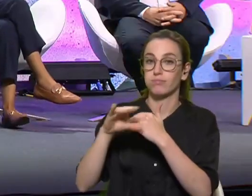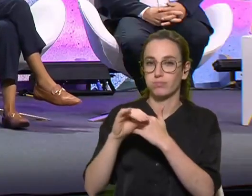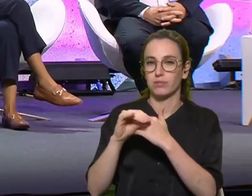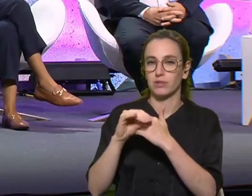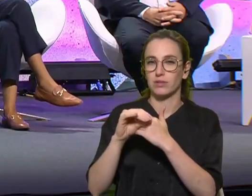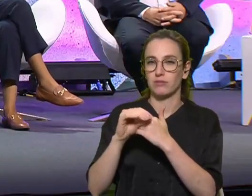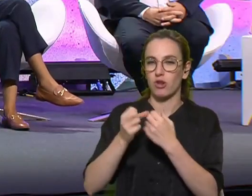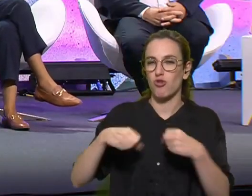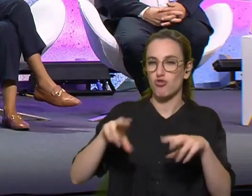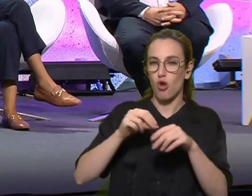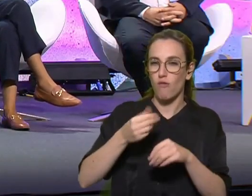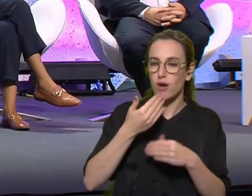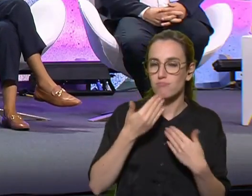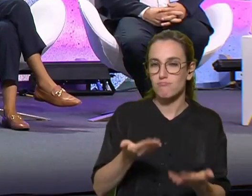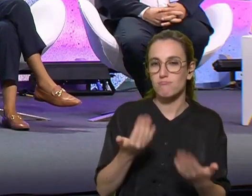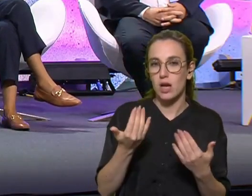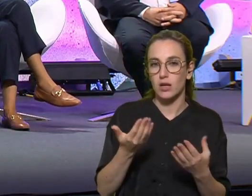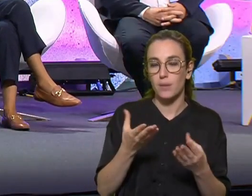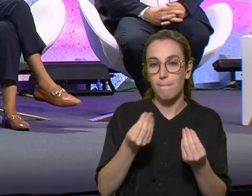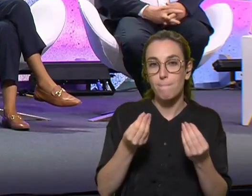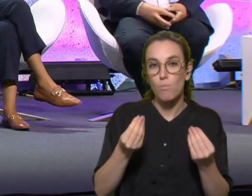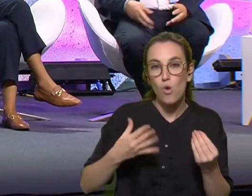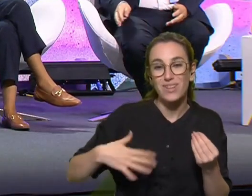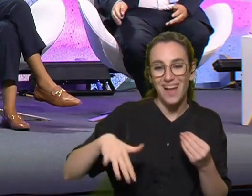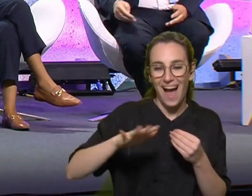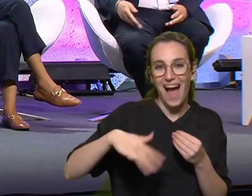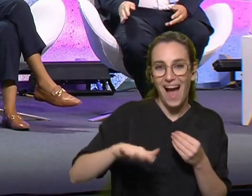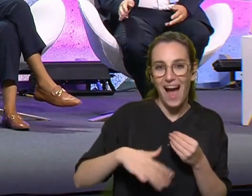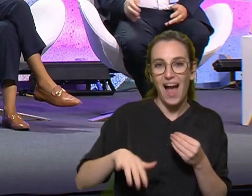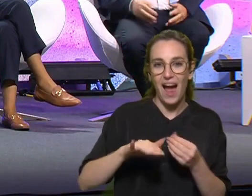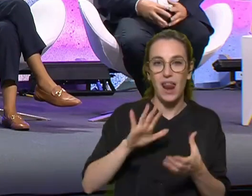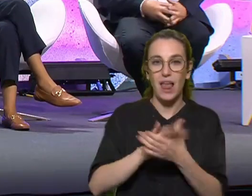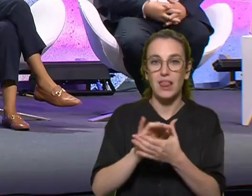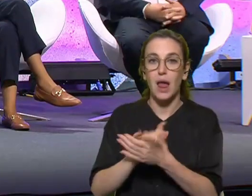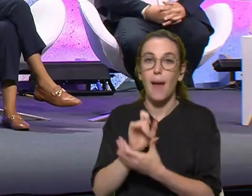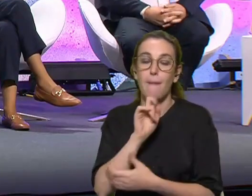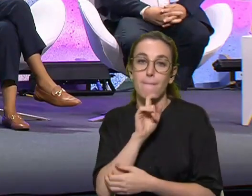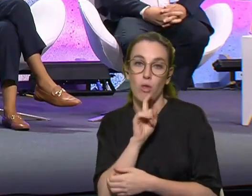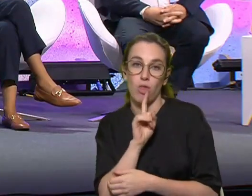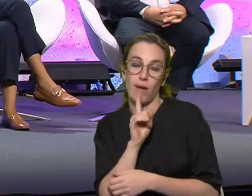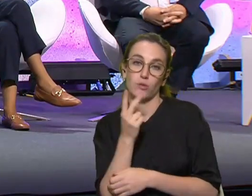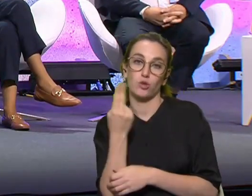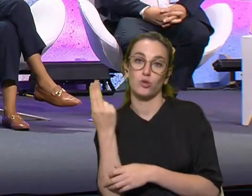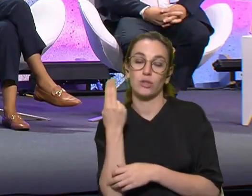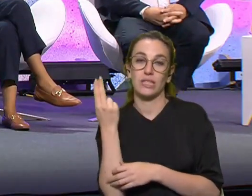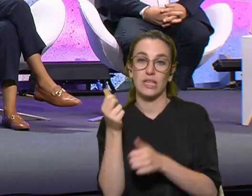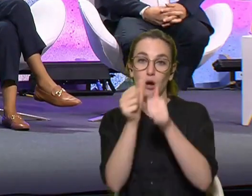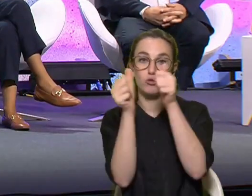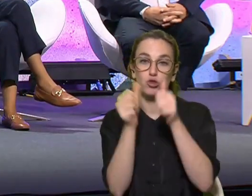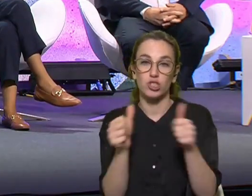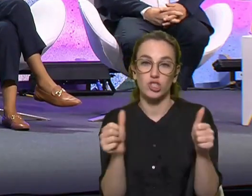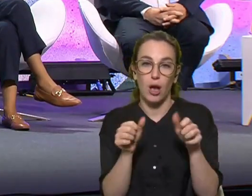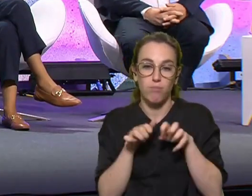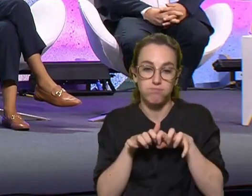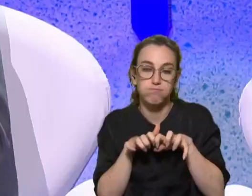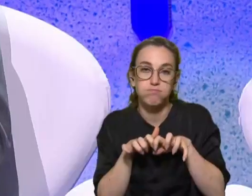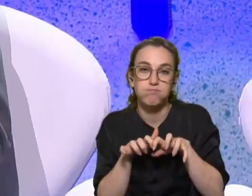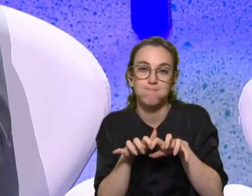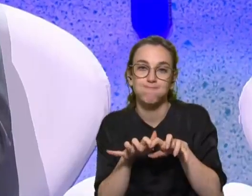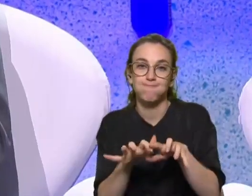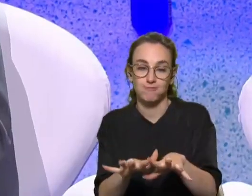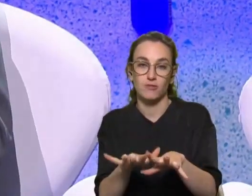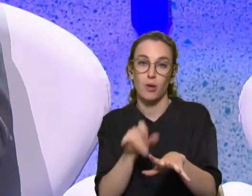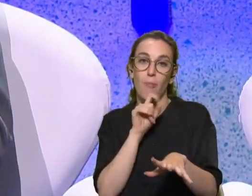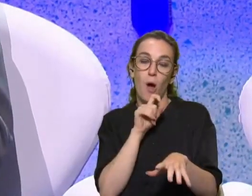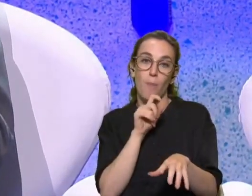Web3, there's an innovation component. Many areas where a distributed system